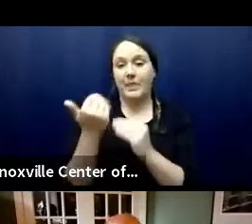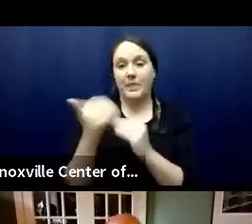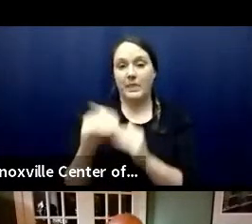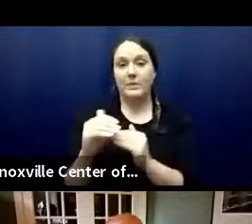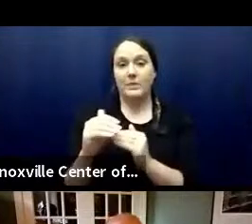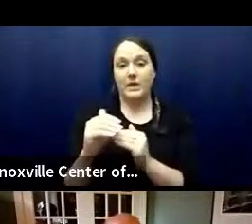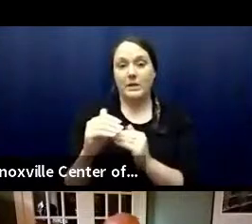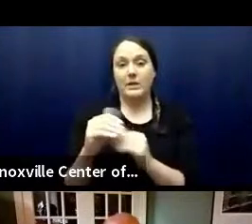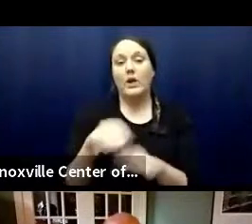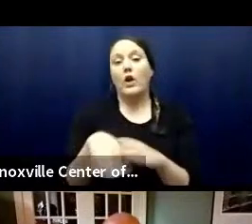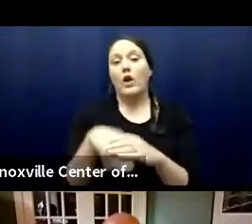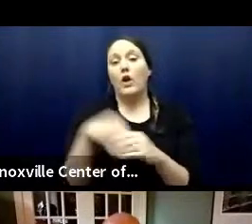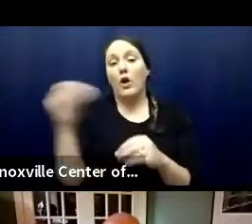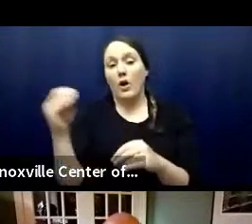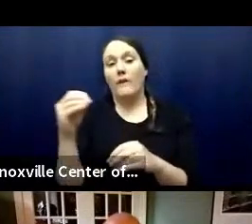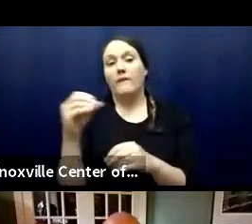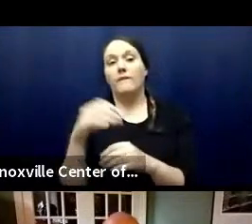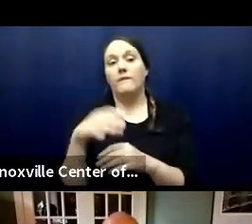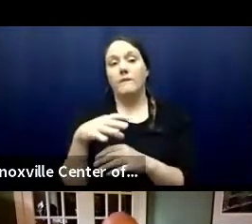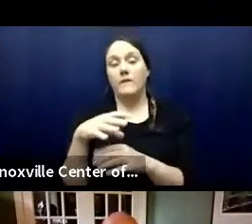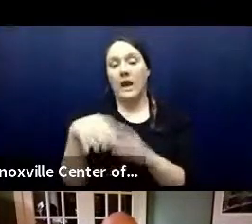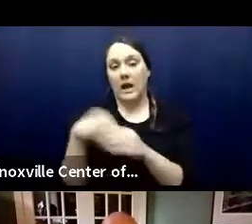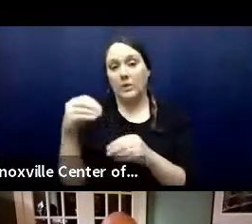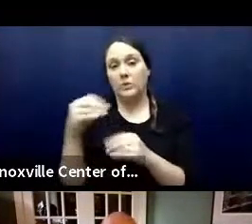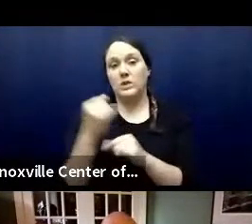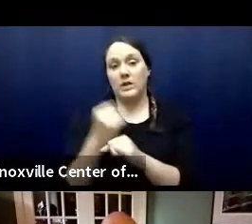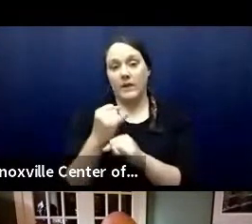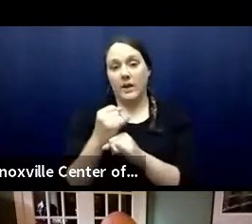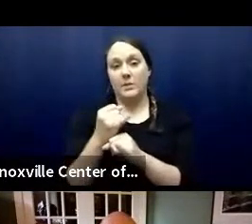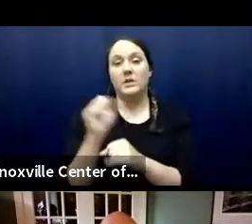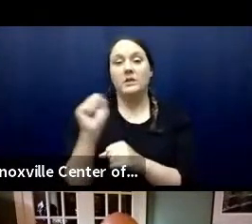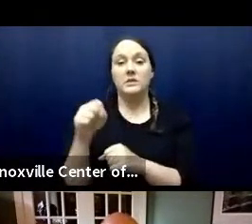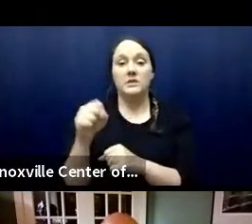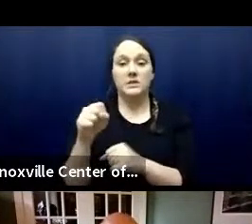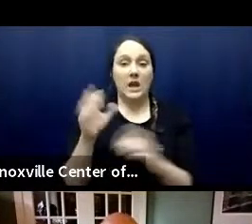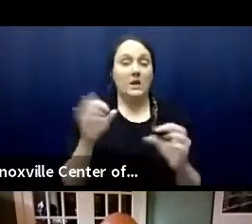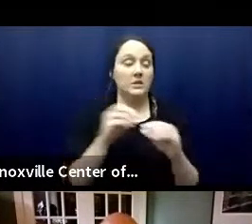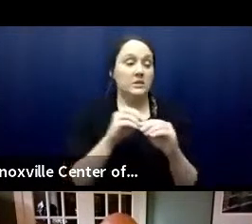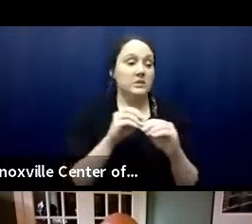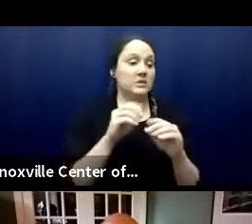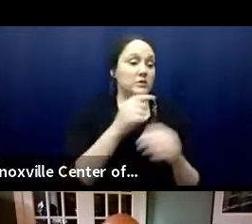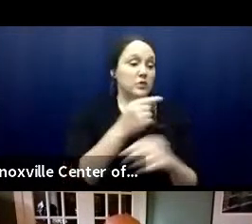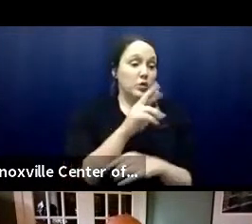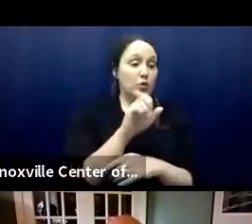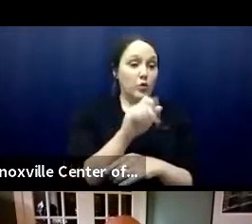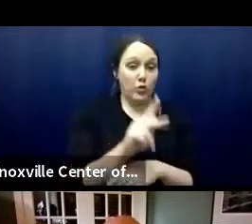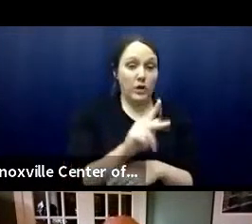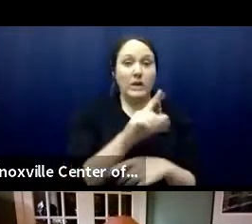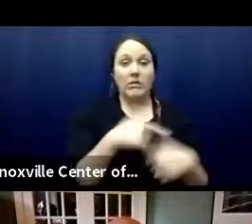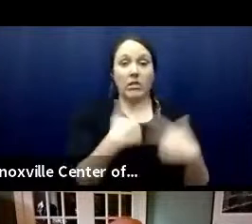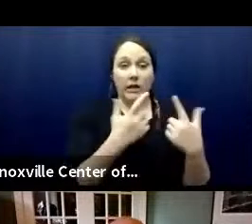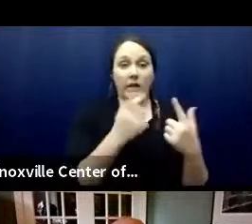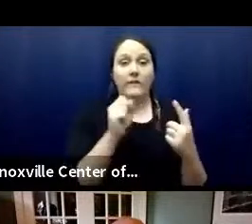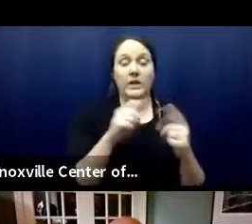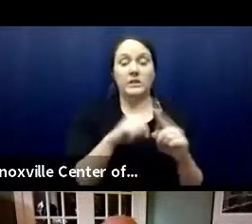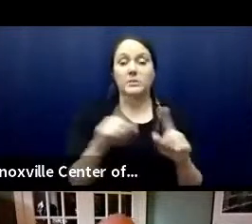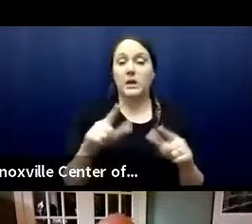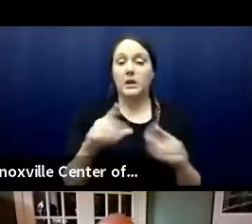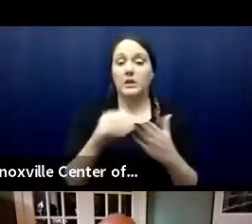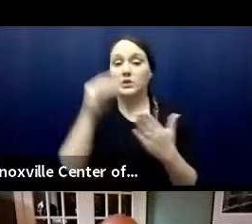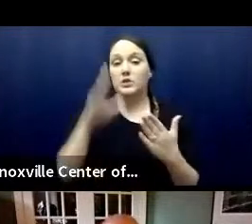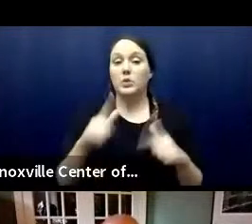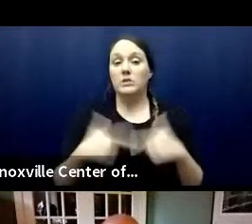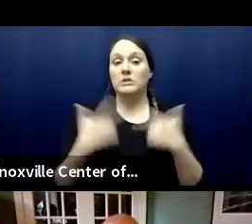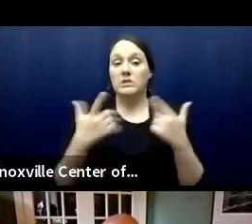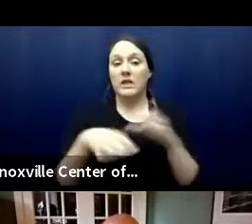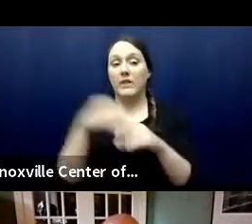limited off campus. Yes, it does extend to Greek life, but that's it. So students living off campus, she has